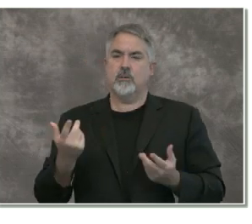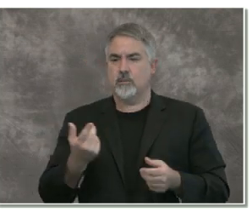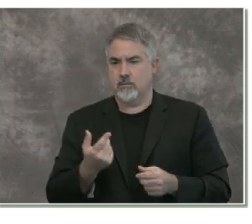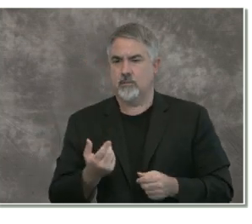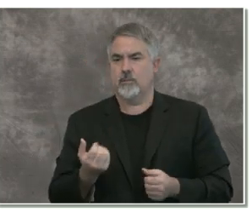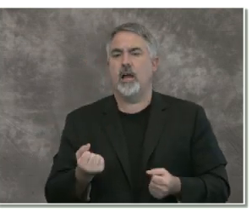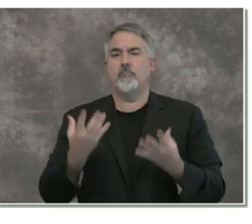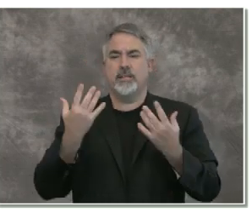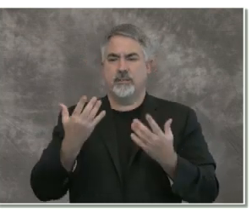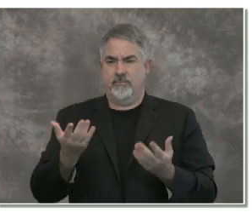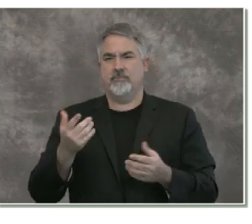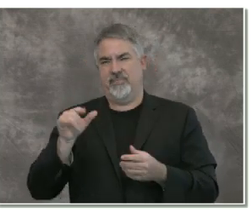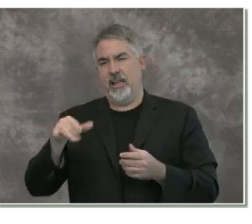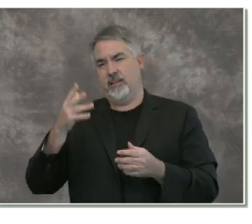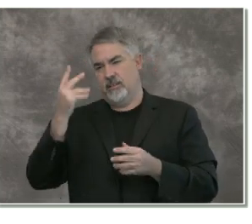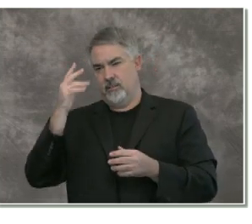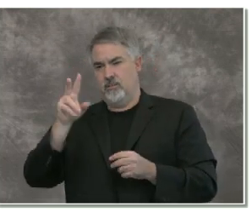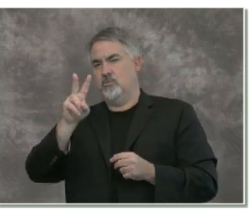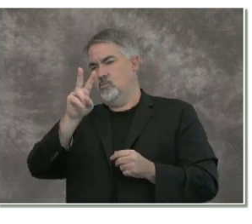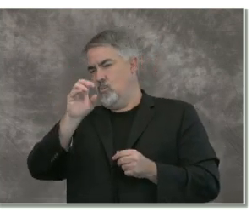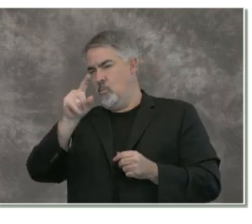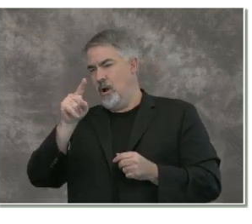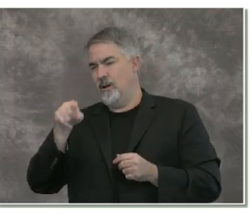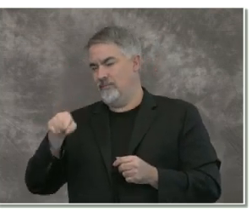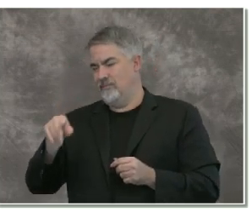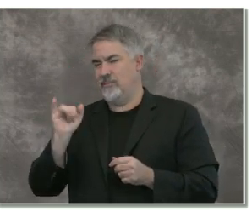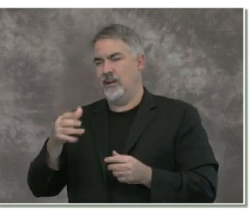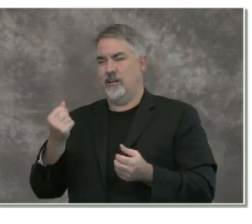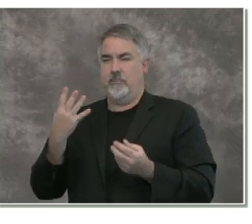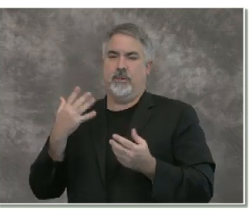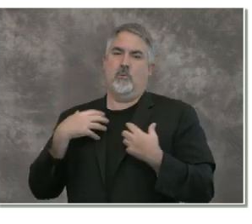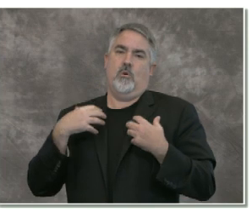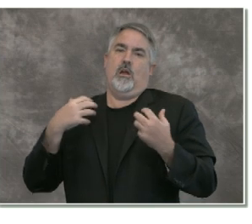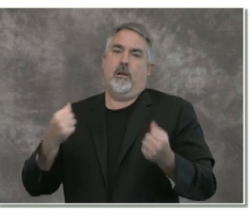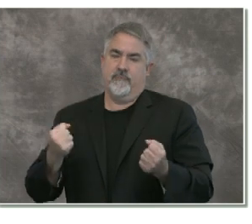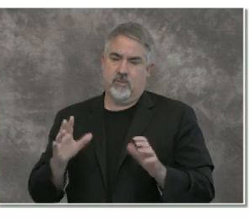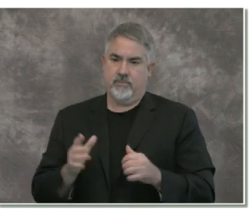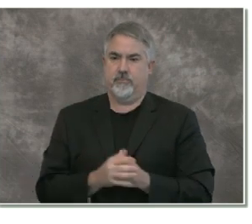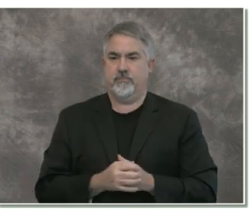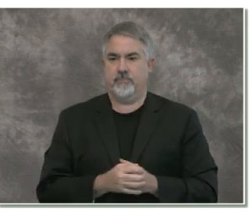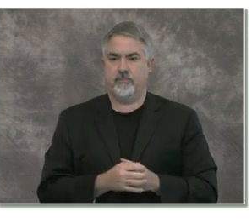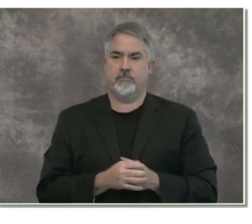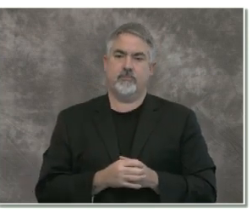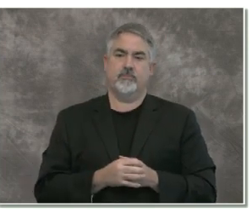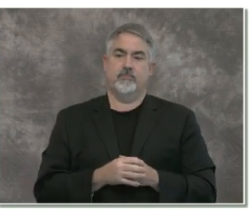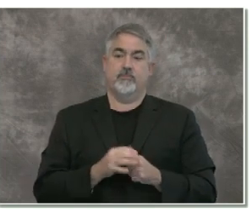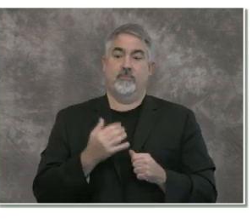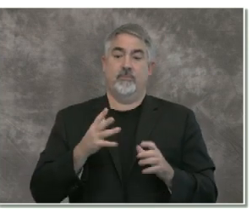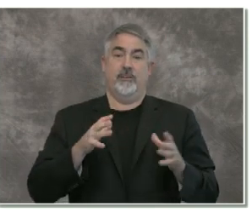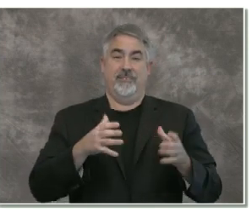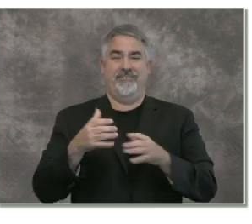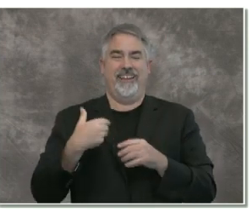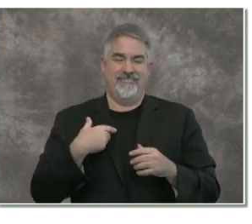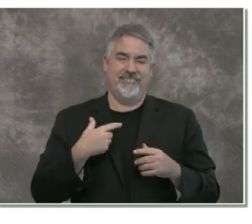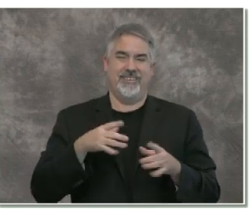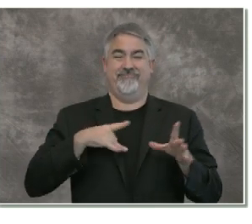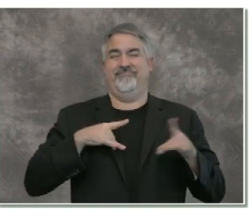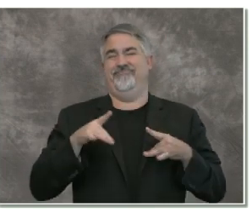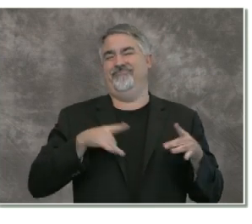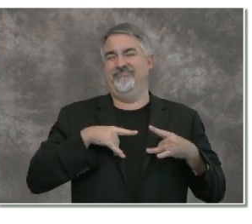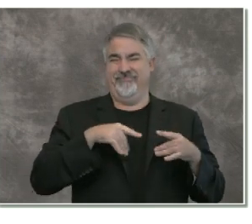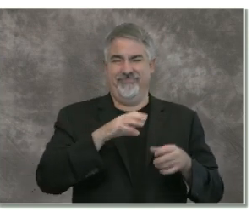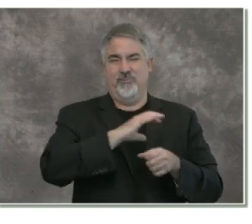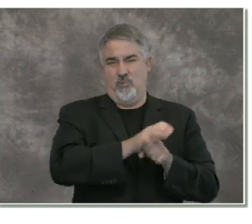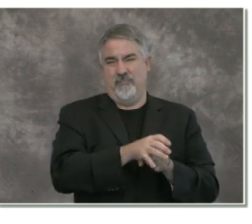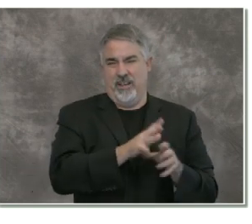evening report on our website, we started disclosing the positive test breakdown, not only by jurisdiction, by zip code, by age, but we added